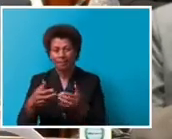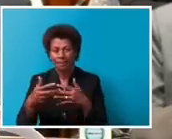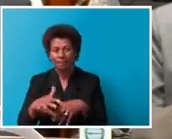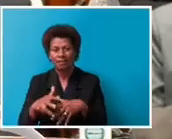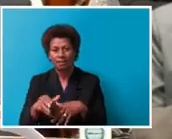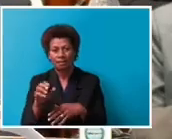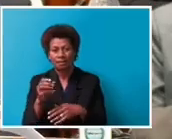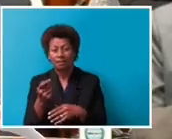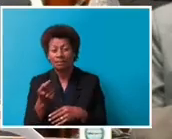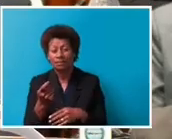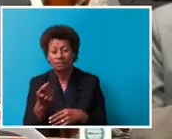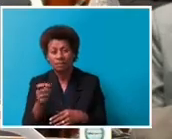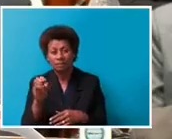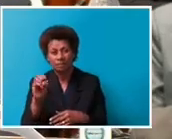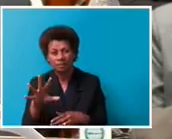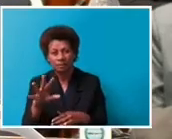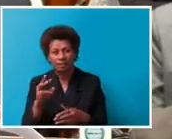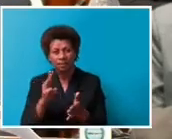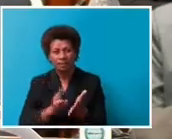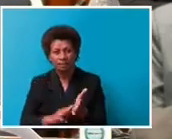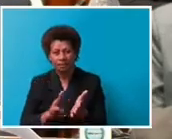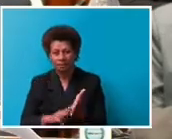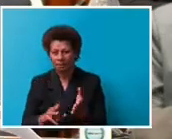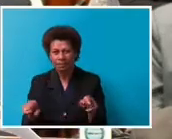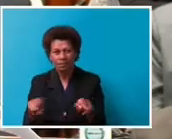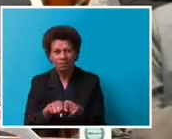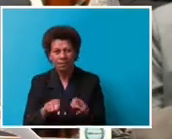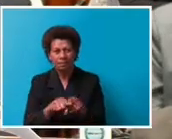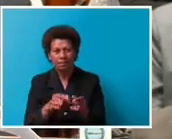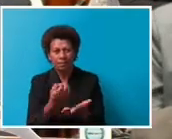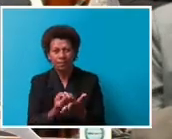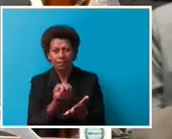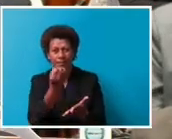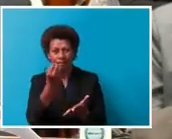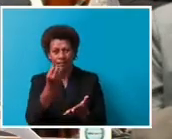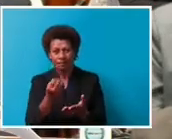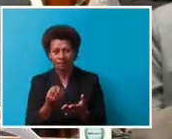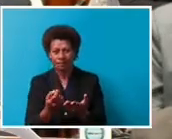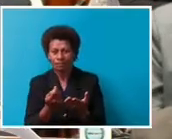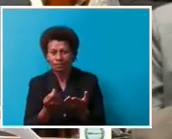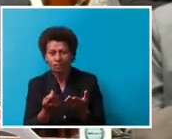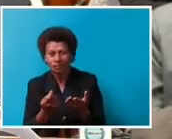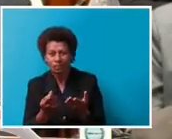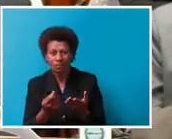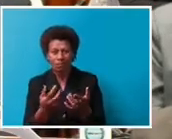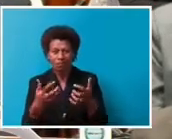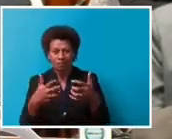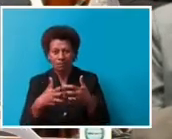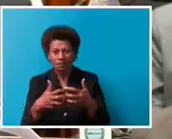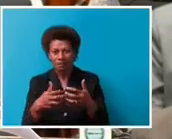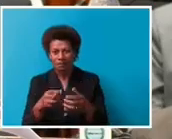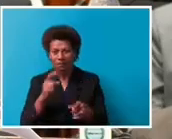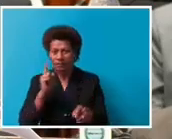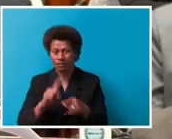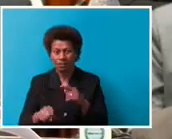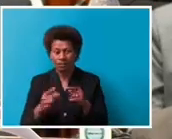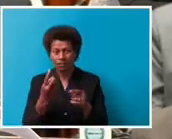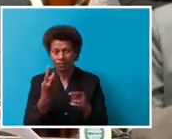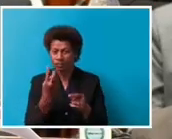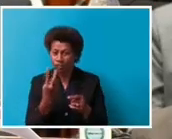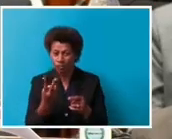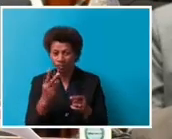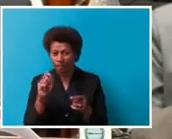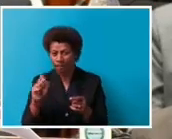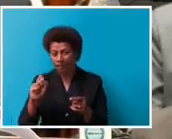billion, almost equivalent to the size of our economy. This was a sharp rise from 2.8 billion in